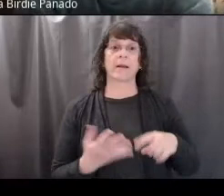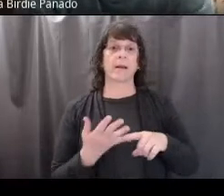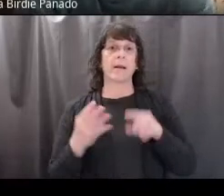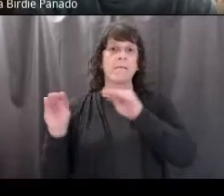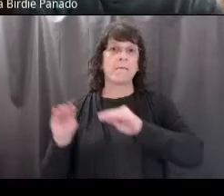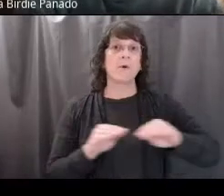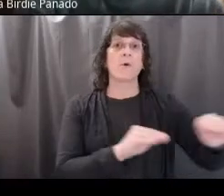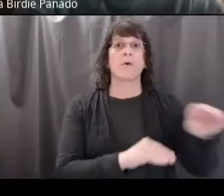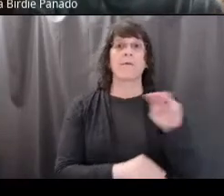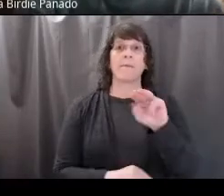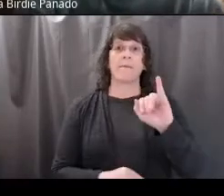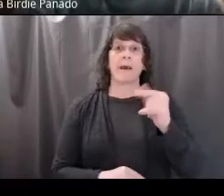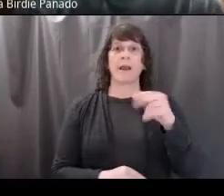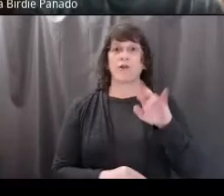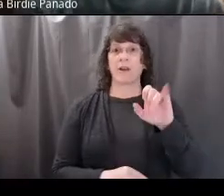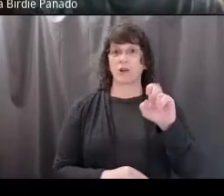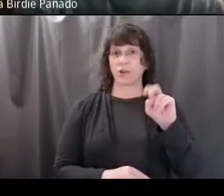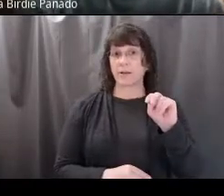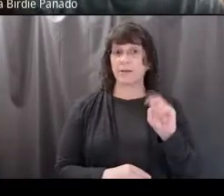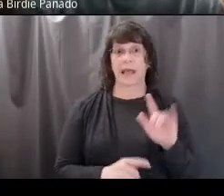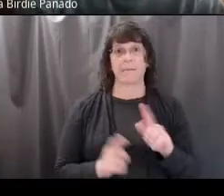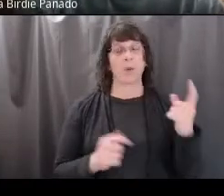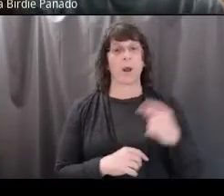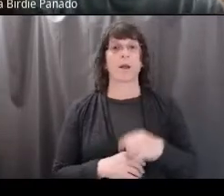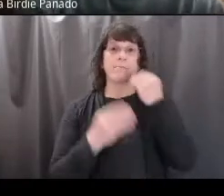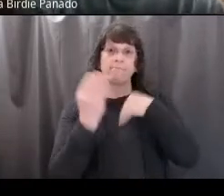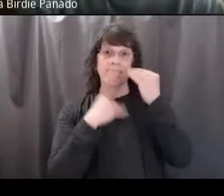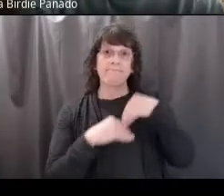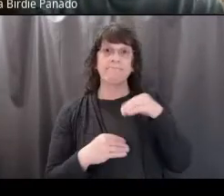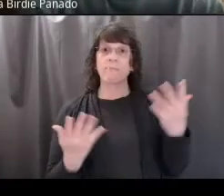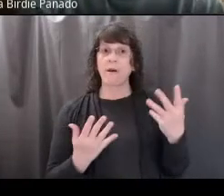Migration, this is a big one. Diet.